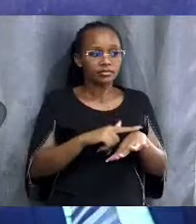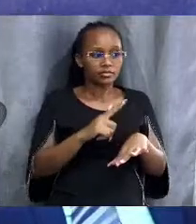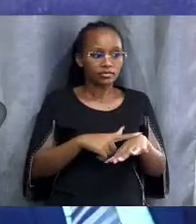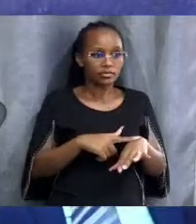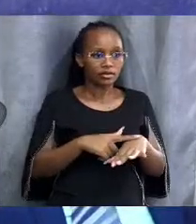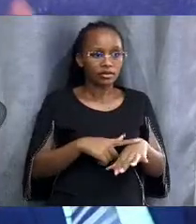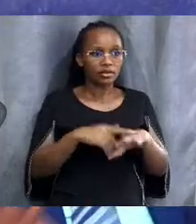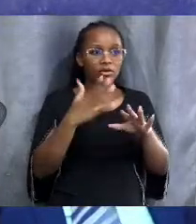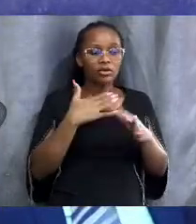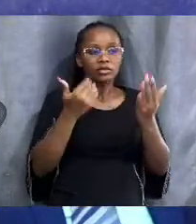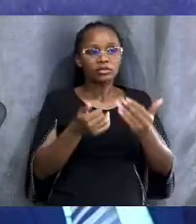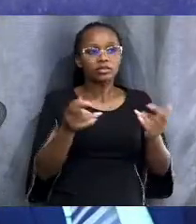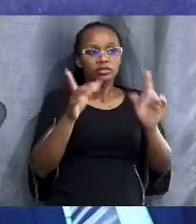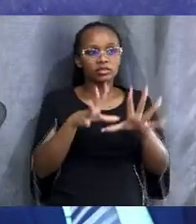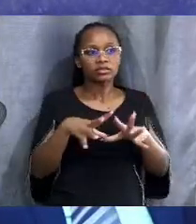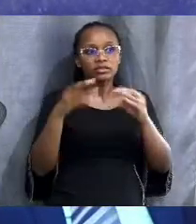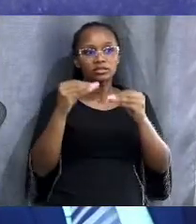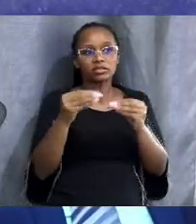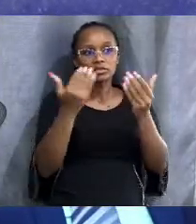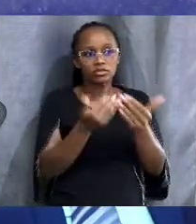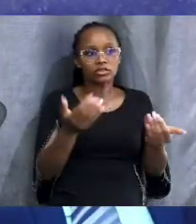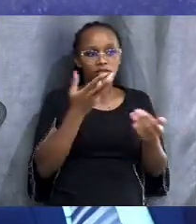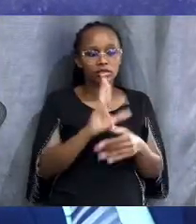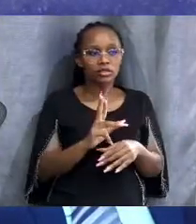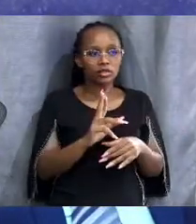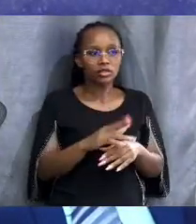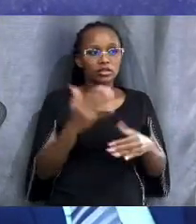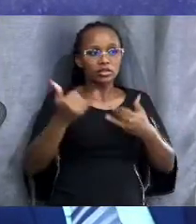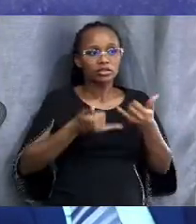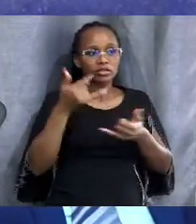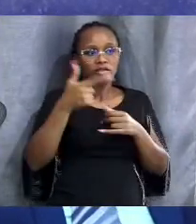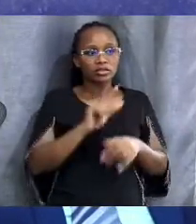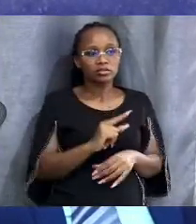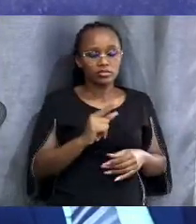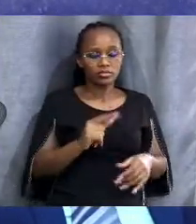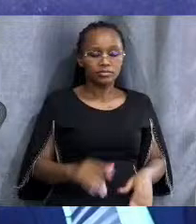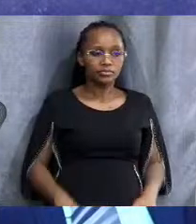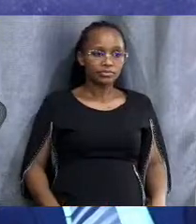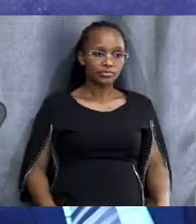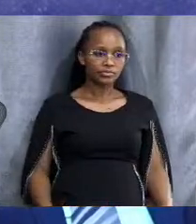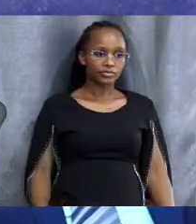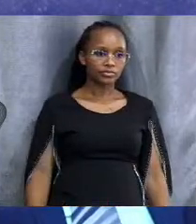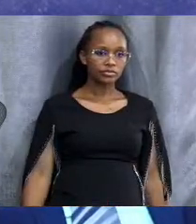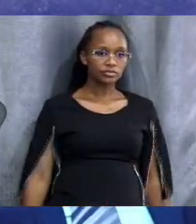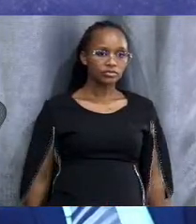children, because children are negekeno gitu, makorwa megekeno gitu.